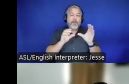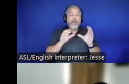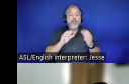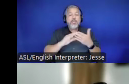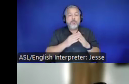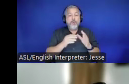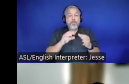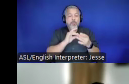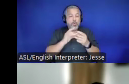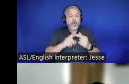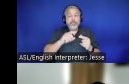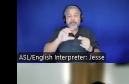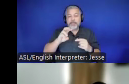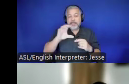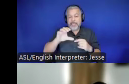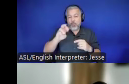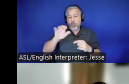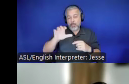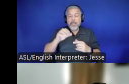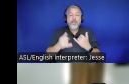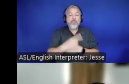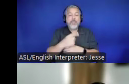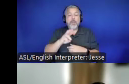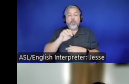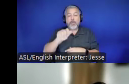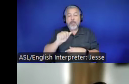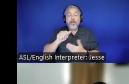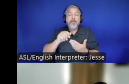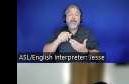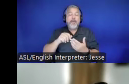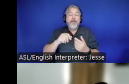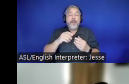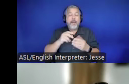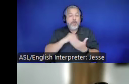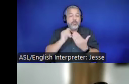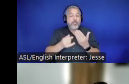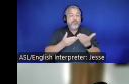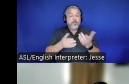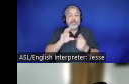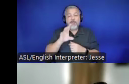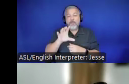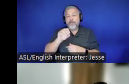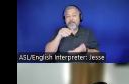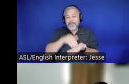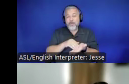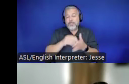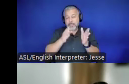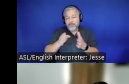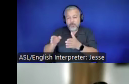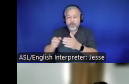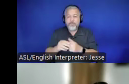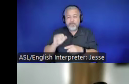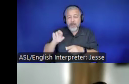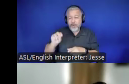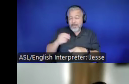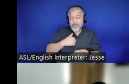or CWICs. And to date, WIPA projects have served more than 750,000 individuals. Irene, I'm